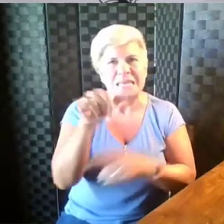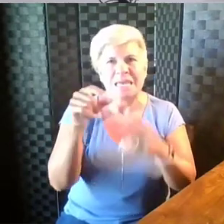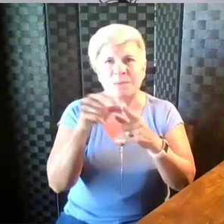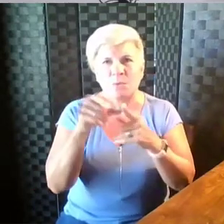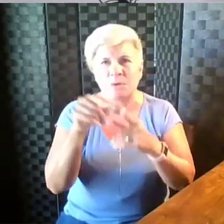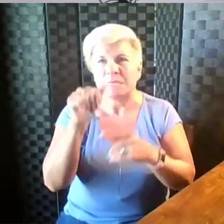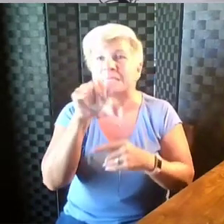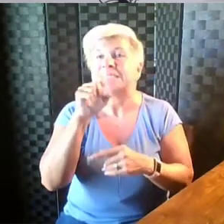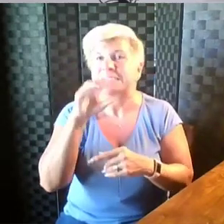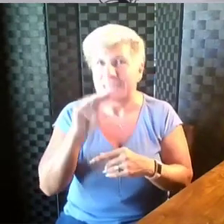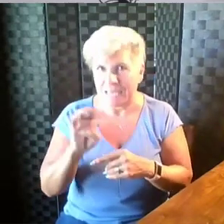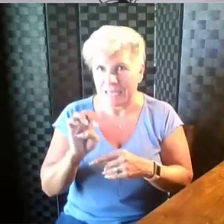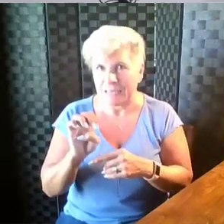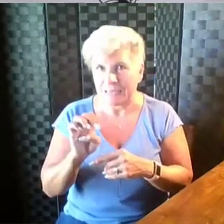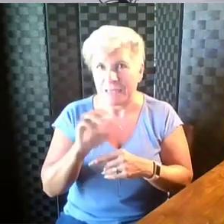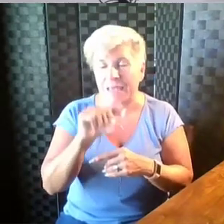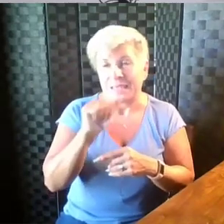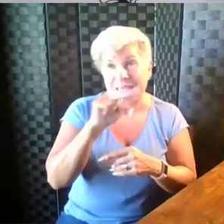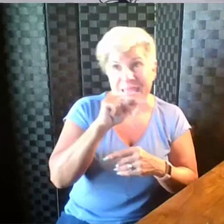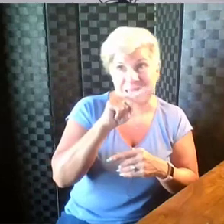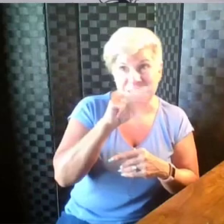as opposites.